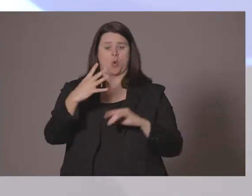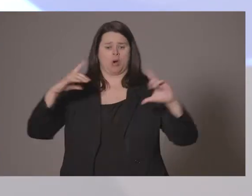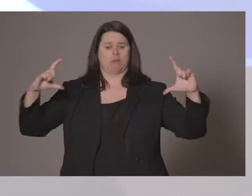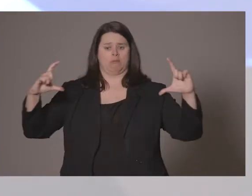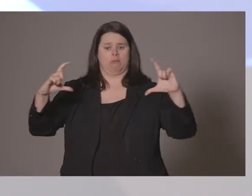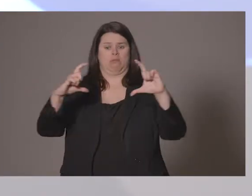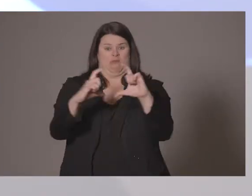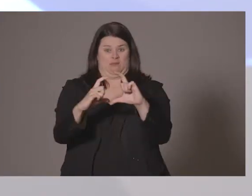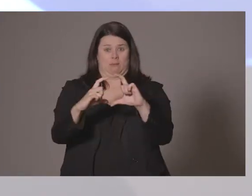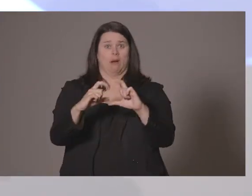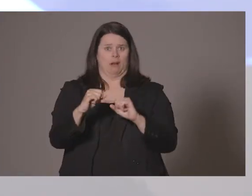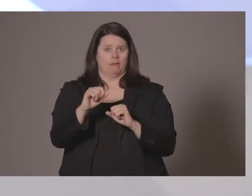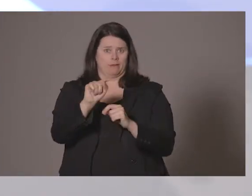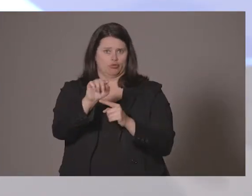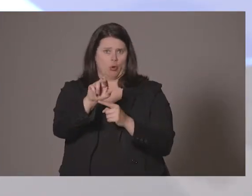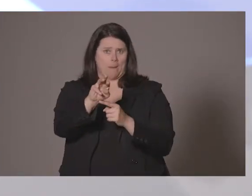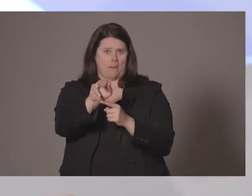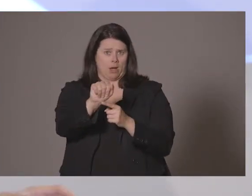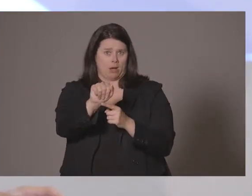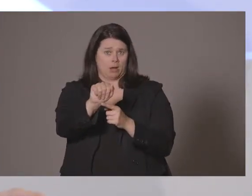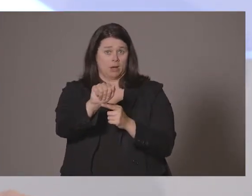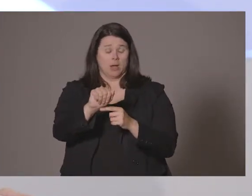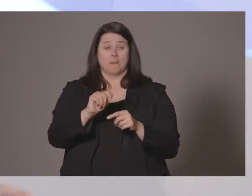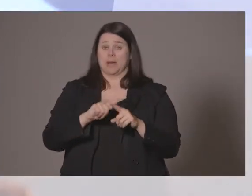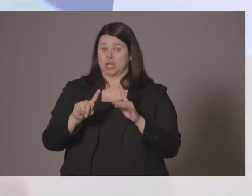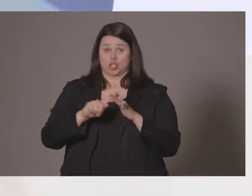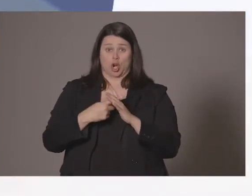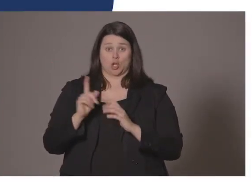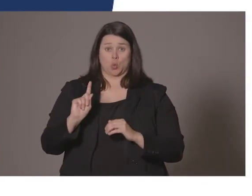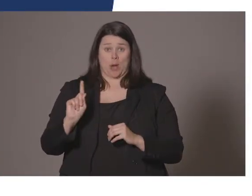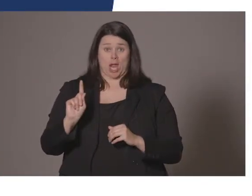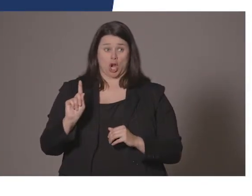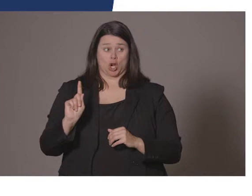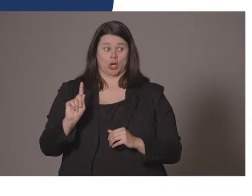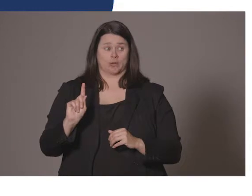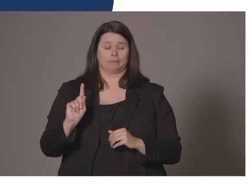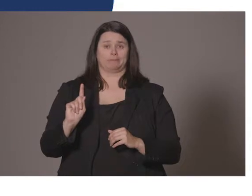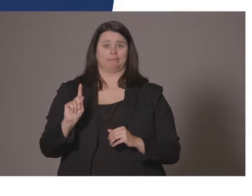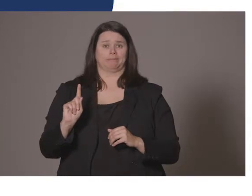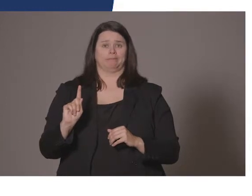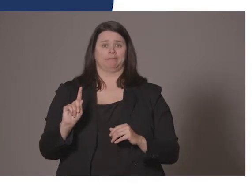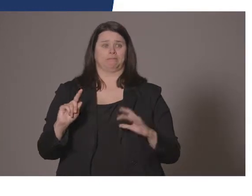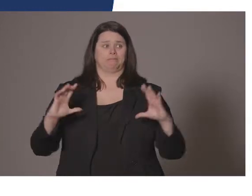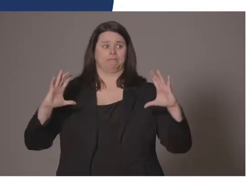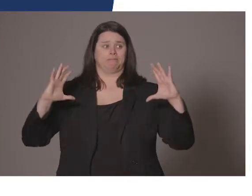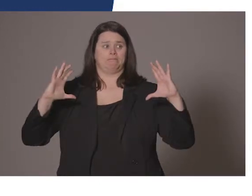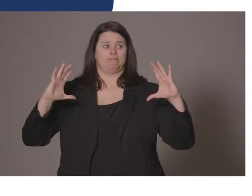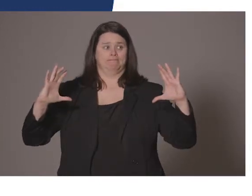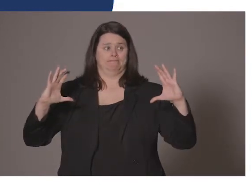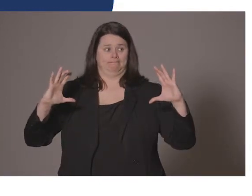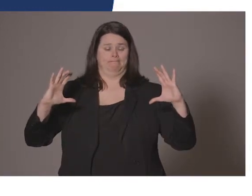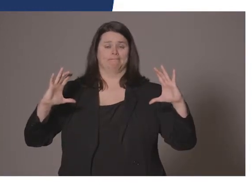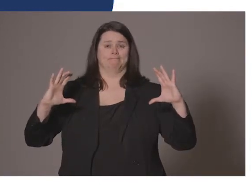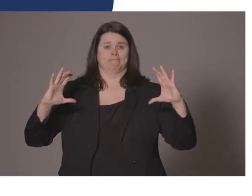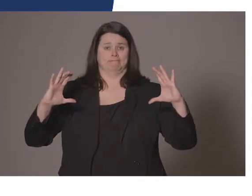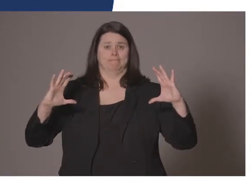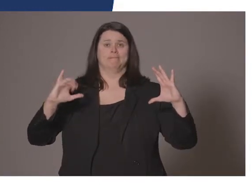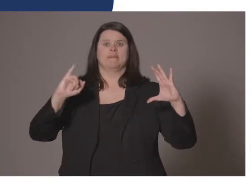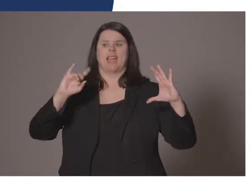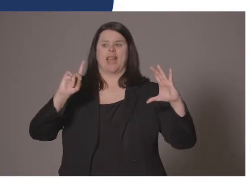that. But it starts with ideology, or the